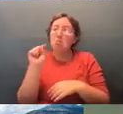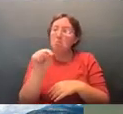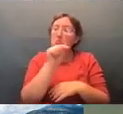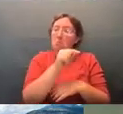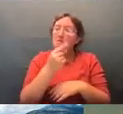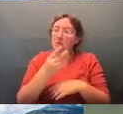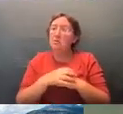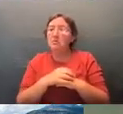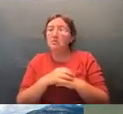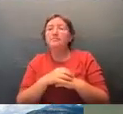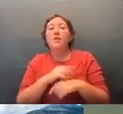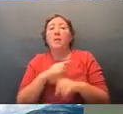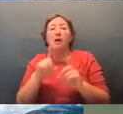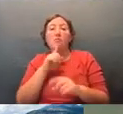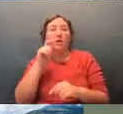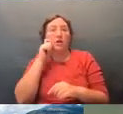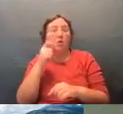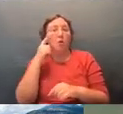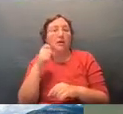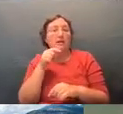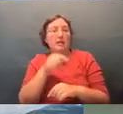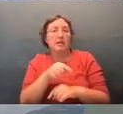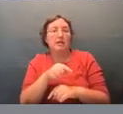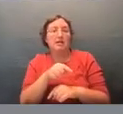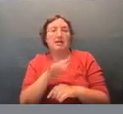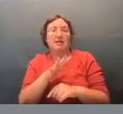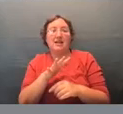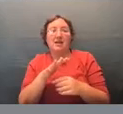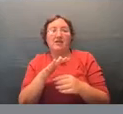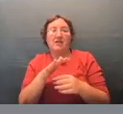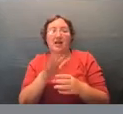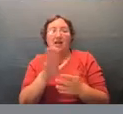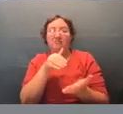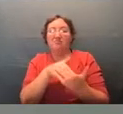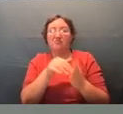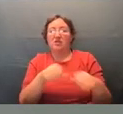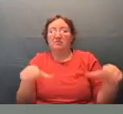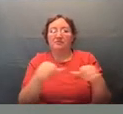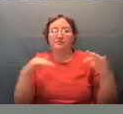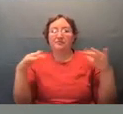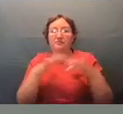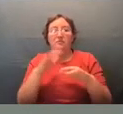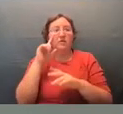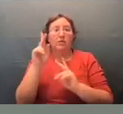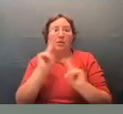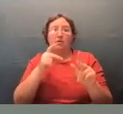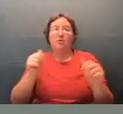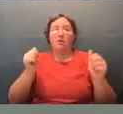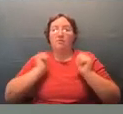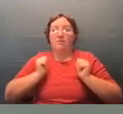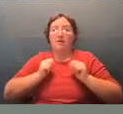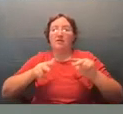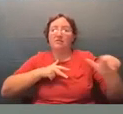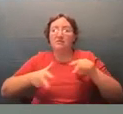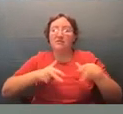the cool things for this is this becomes a little bit of a hub for people who are backpacking the Pacific